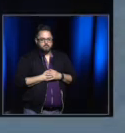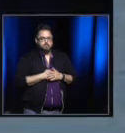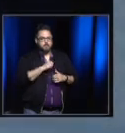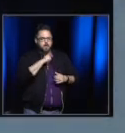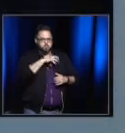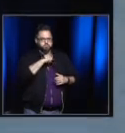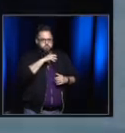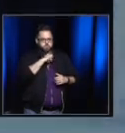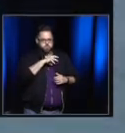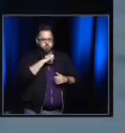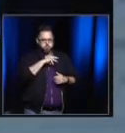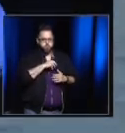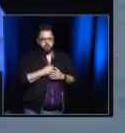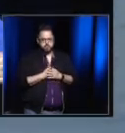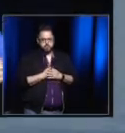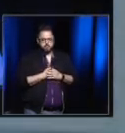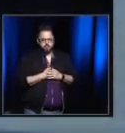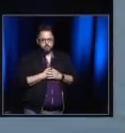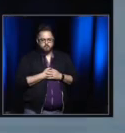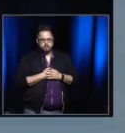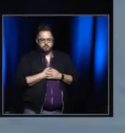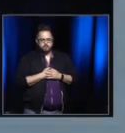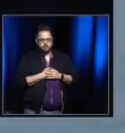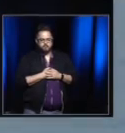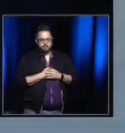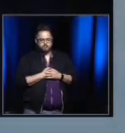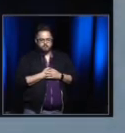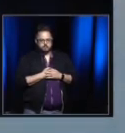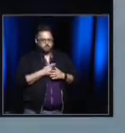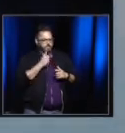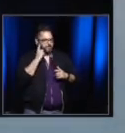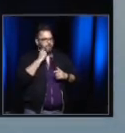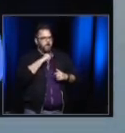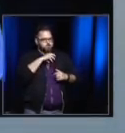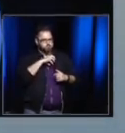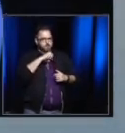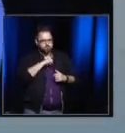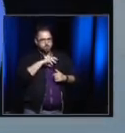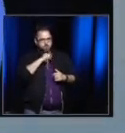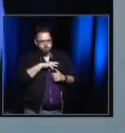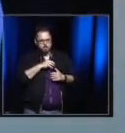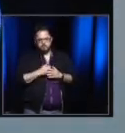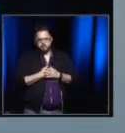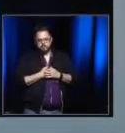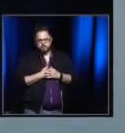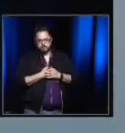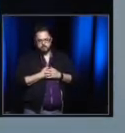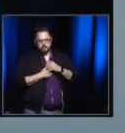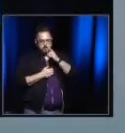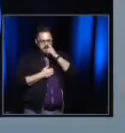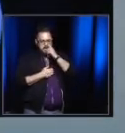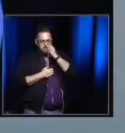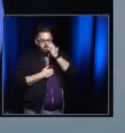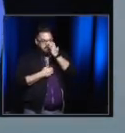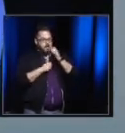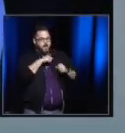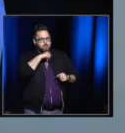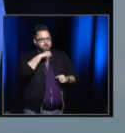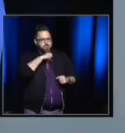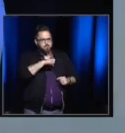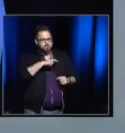150. And in there. With a head crack. 5150 by bottlenose, and he charges her. And he's probably more